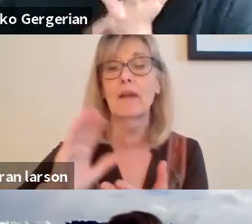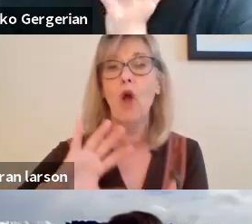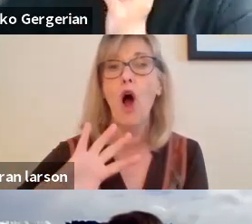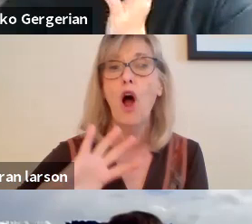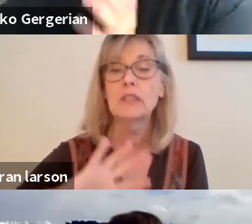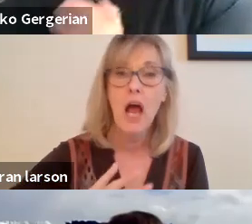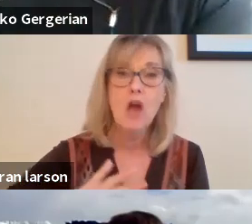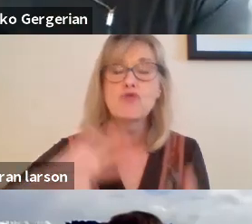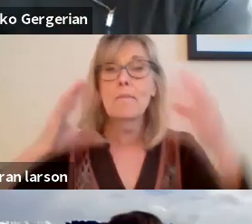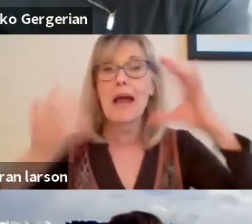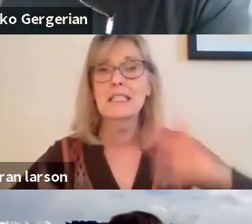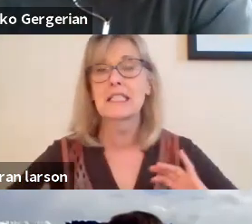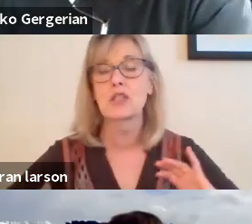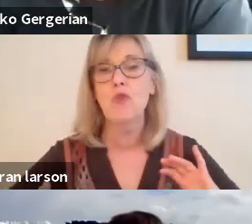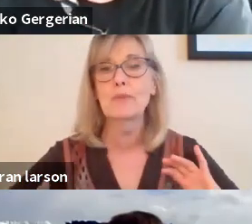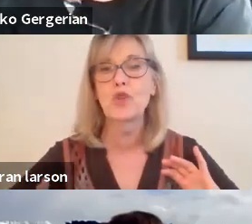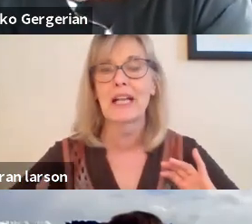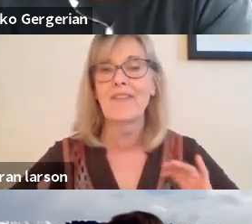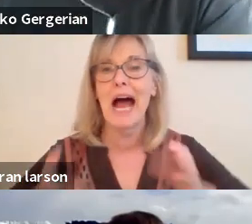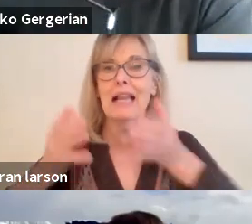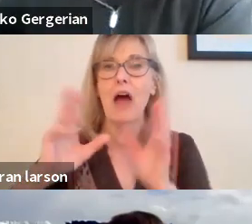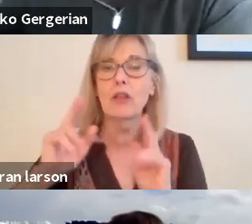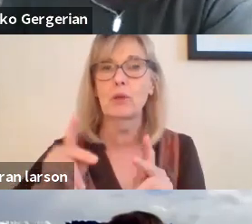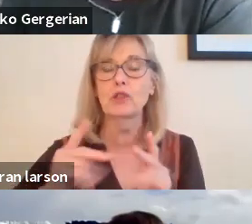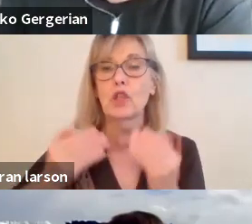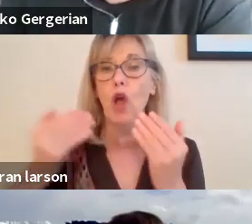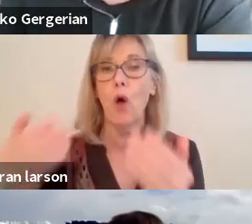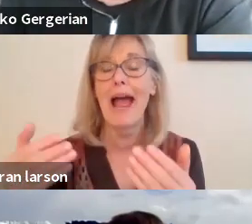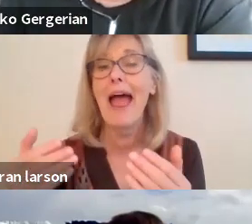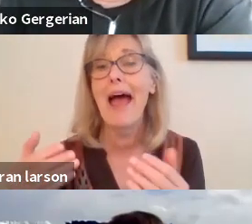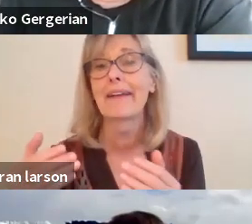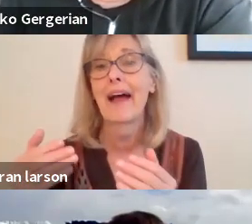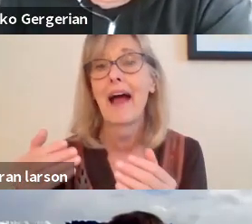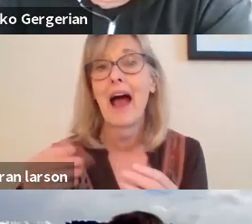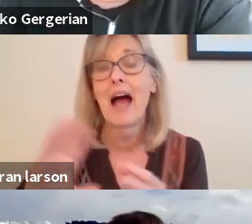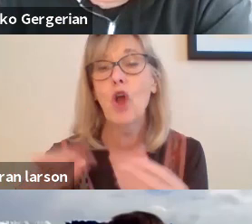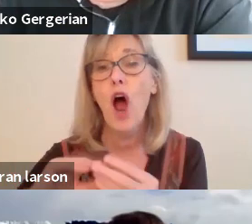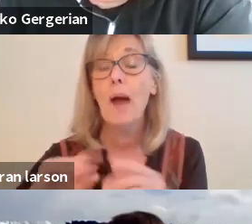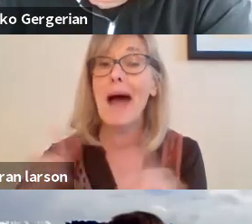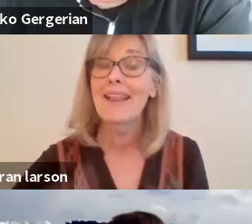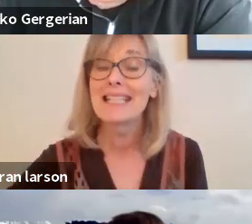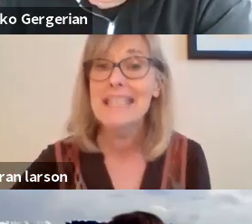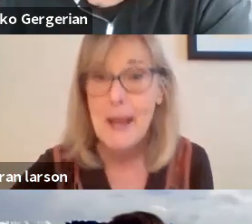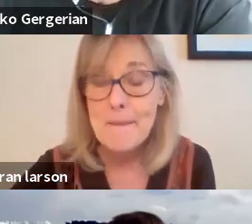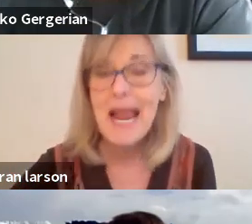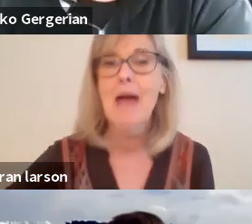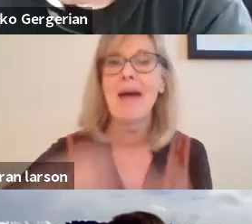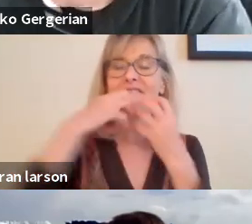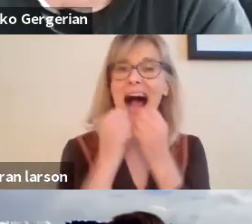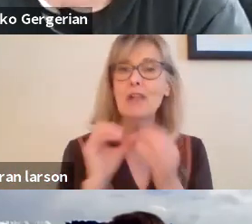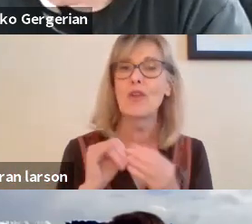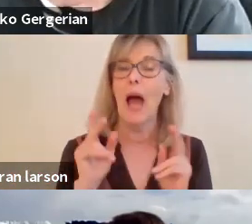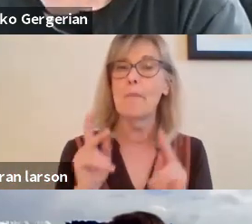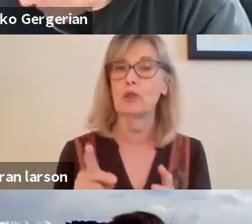would have caused tremendous disruption if I allowed the person to go ahead and talk. But at the same time,